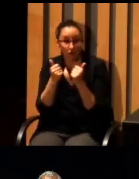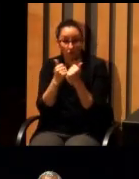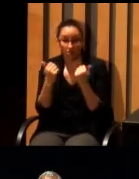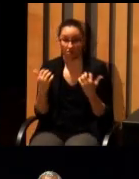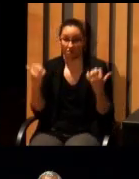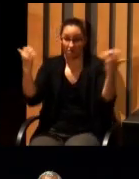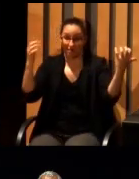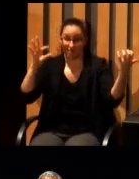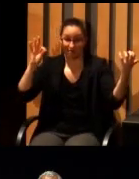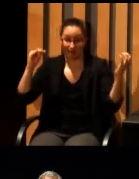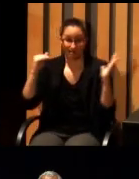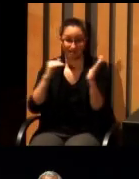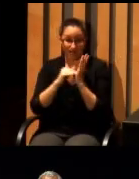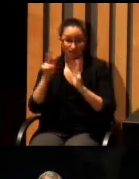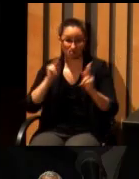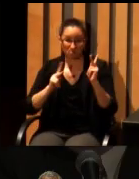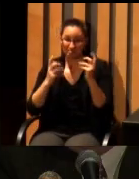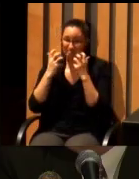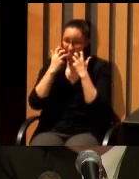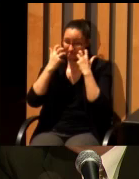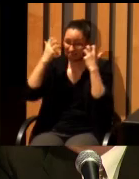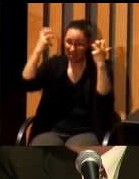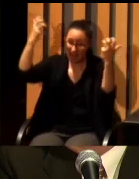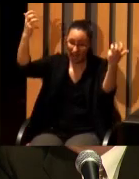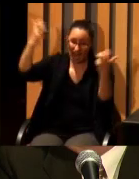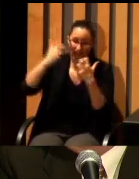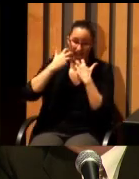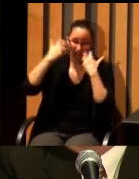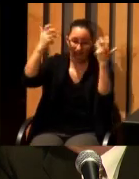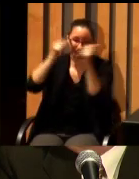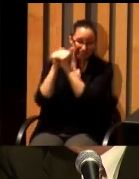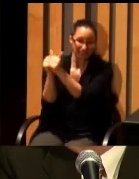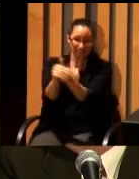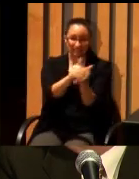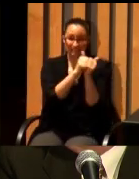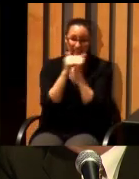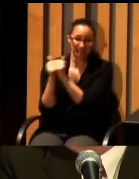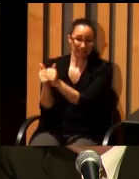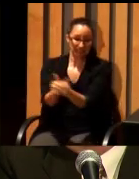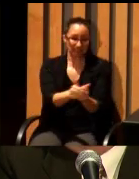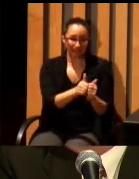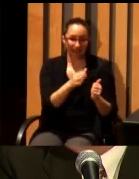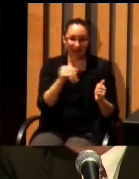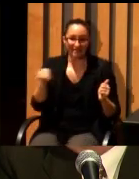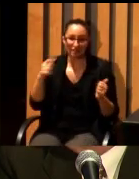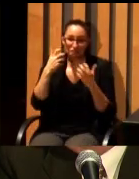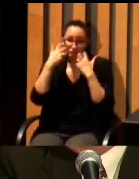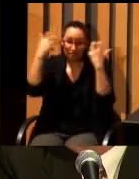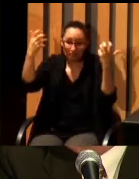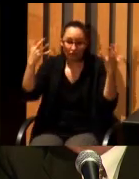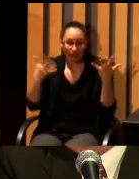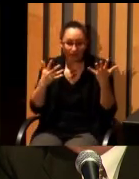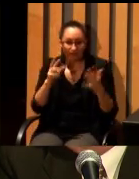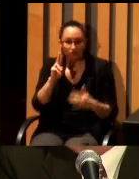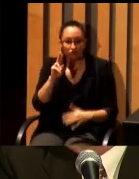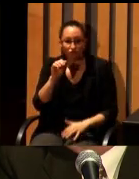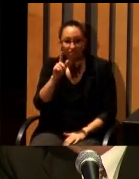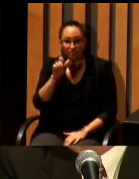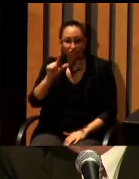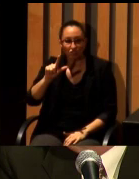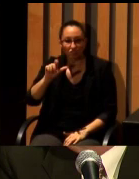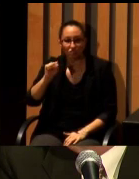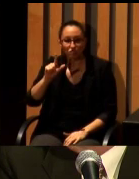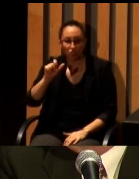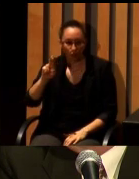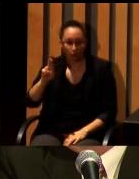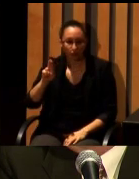90,000 people, all screaming at the top of their lungs, when what they are screaming is a racial slur. I